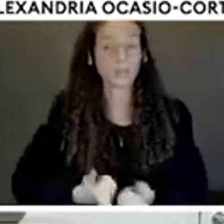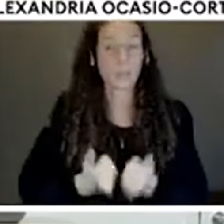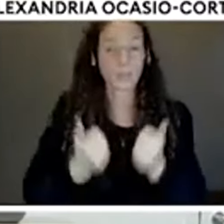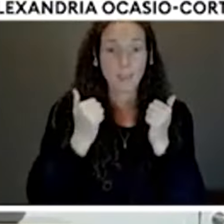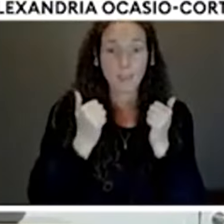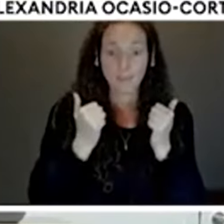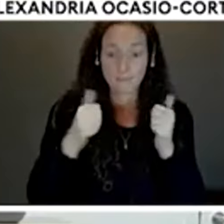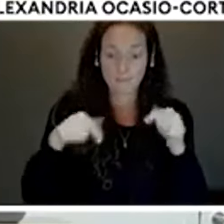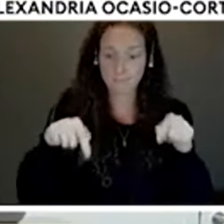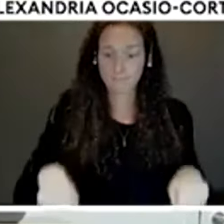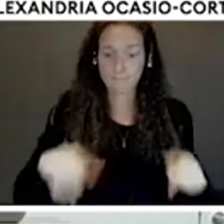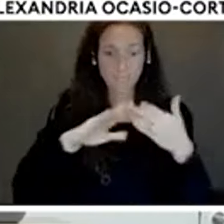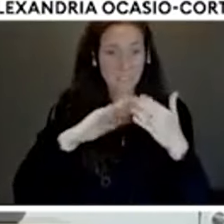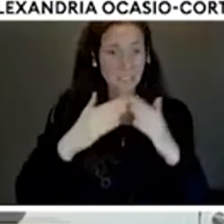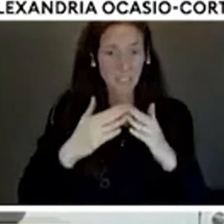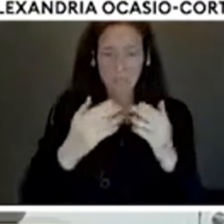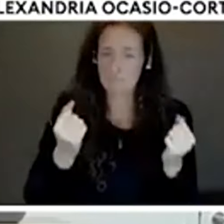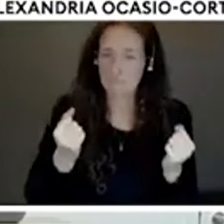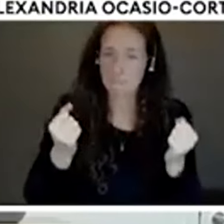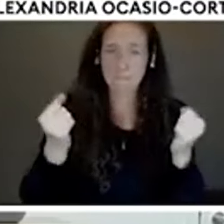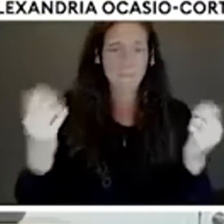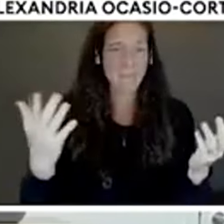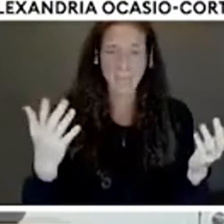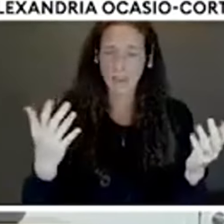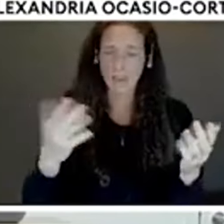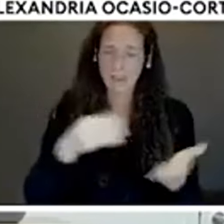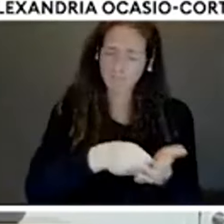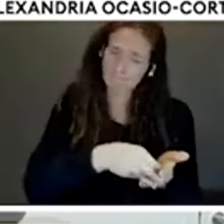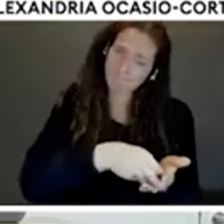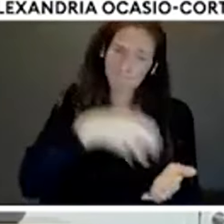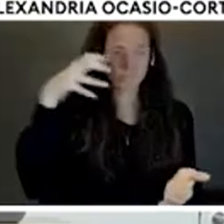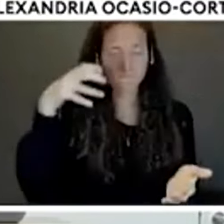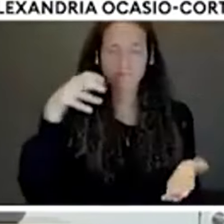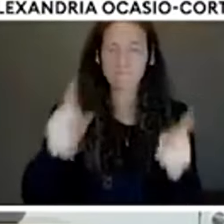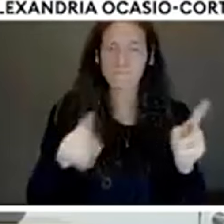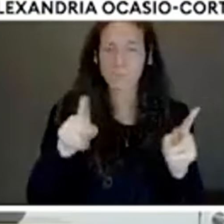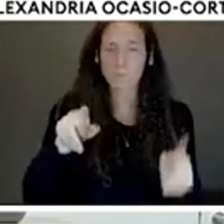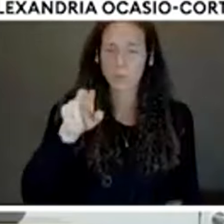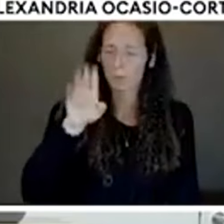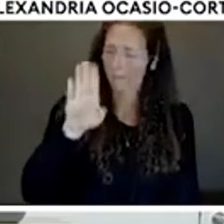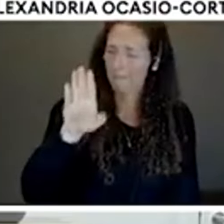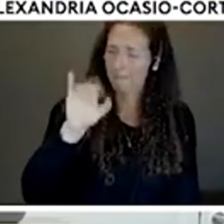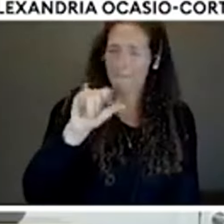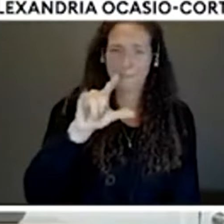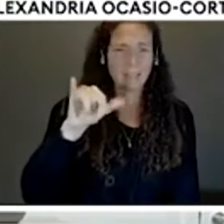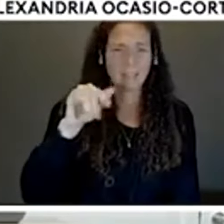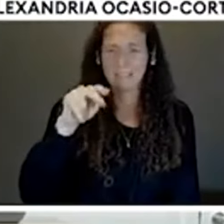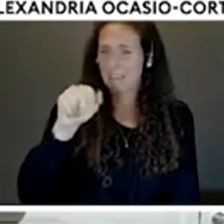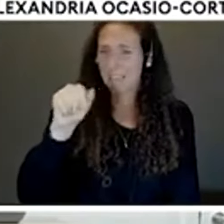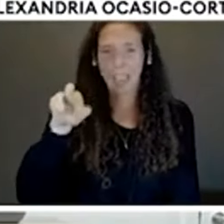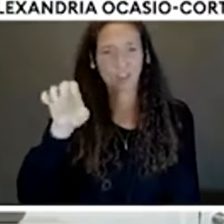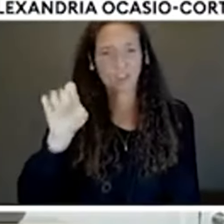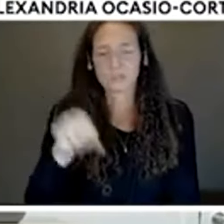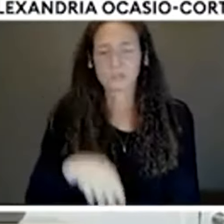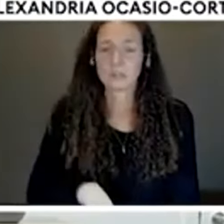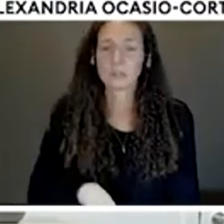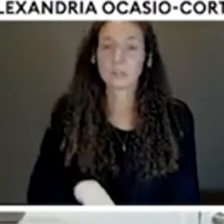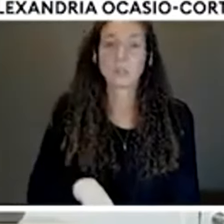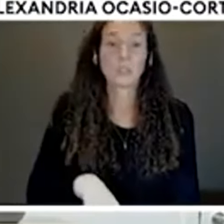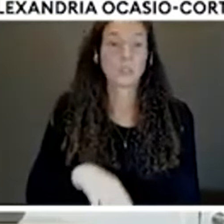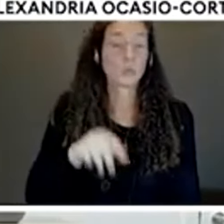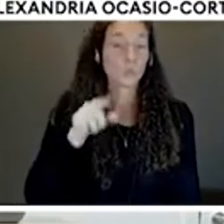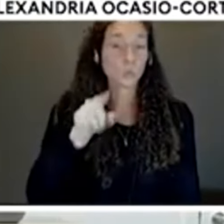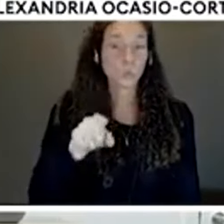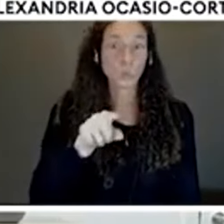world's billionaires. We live in a city where if you look in Manhattan at night, half of those